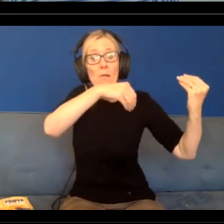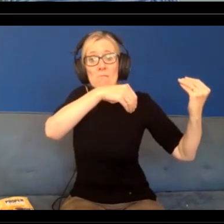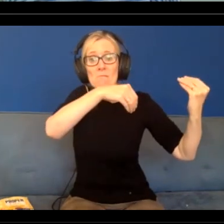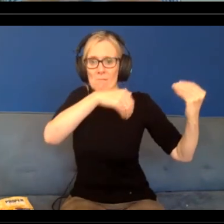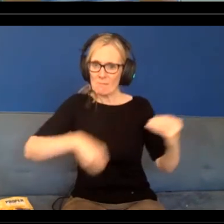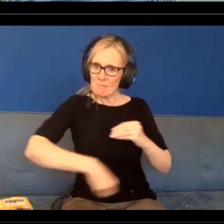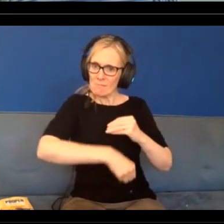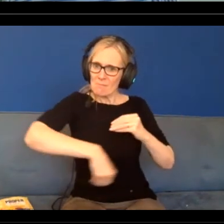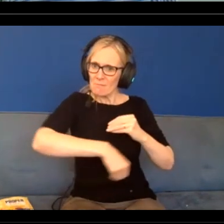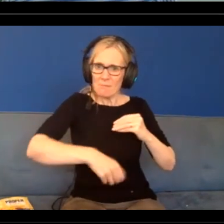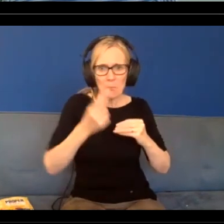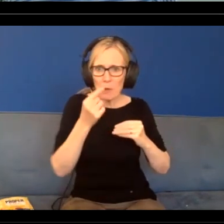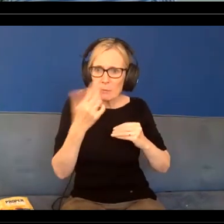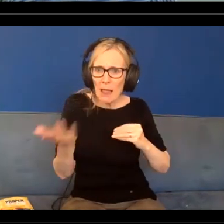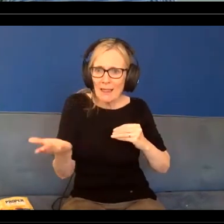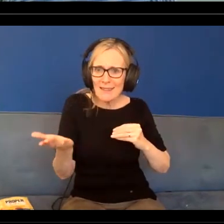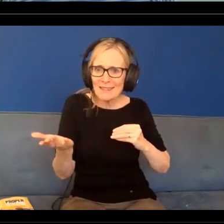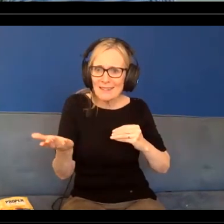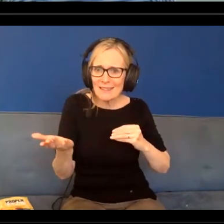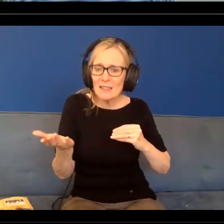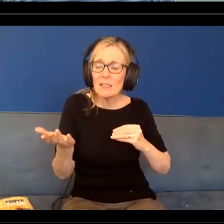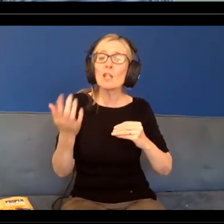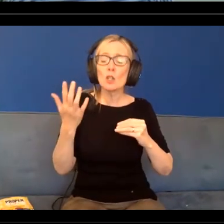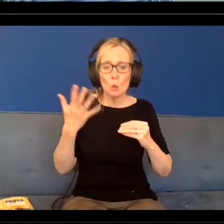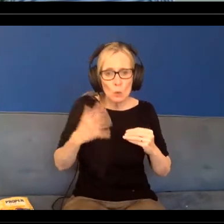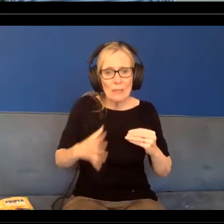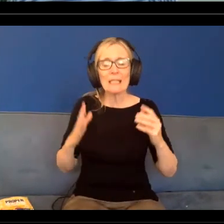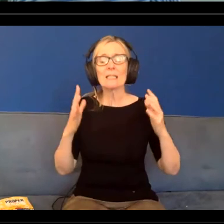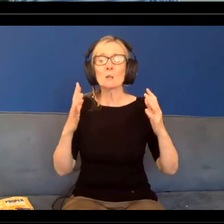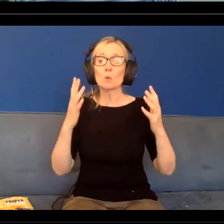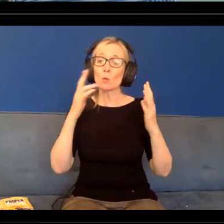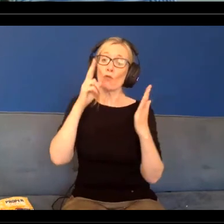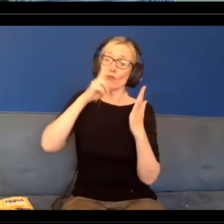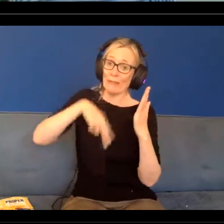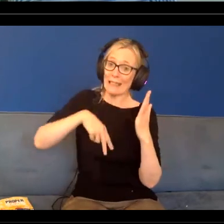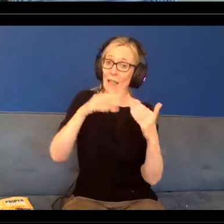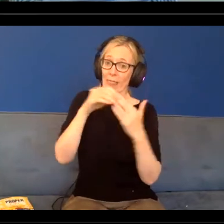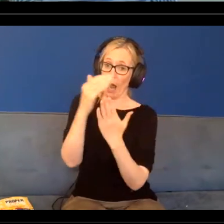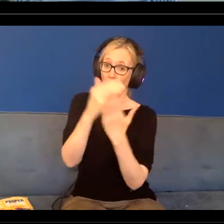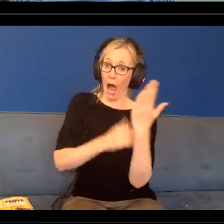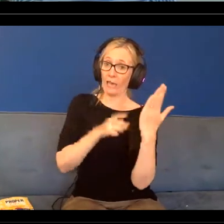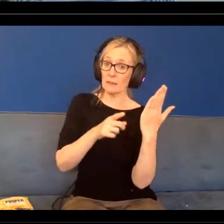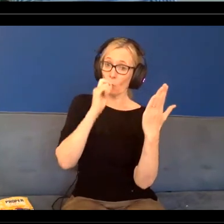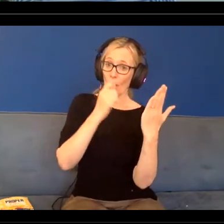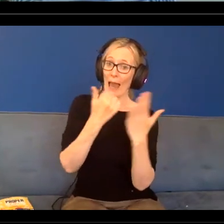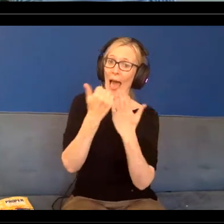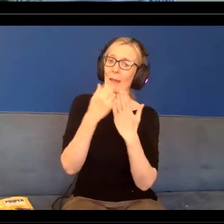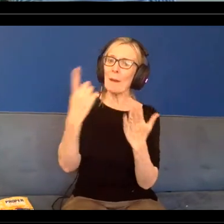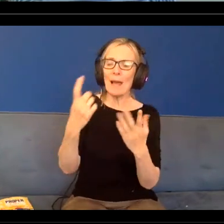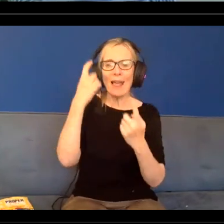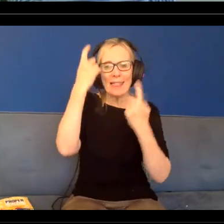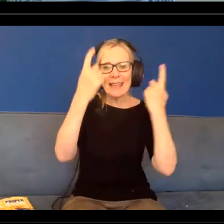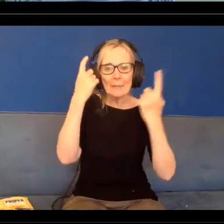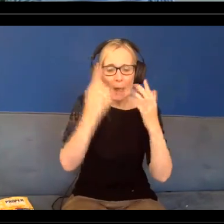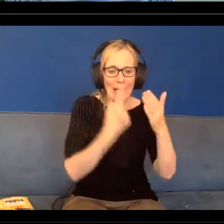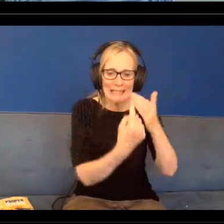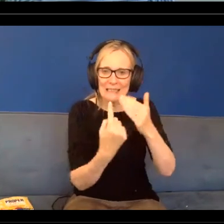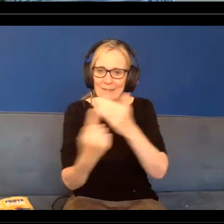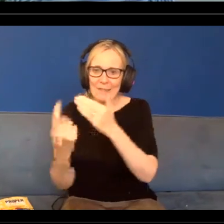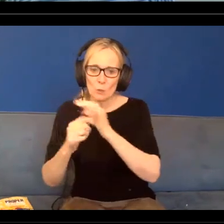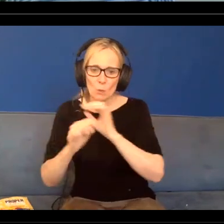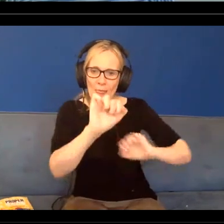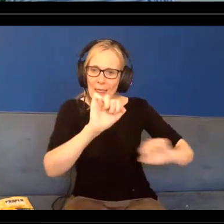think about it. The guide should help, it should give some ideas, but it's going to be different for everyone, for everyone's individual